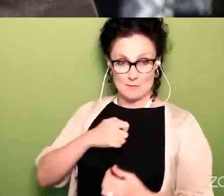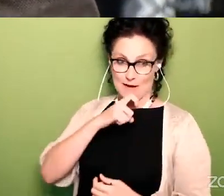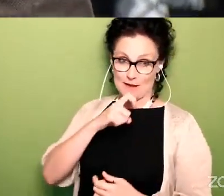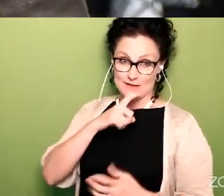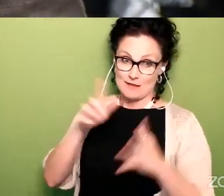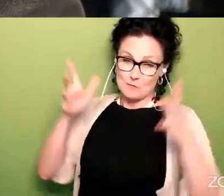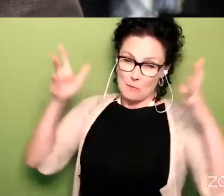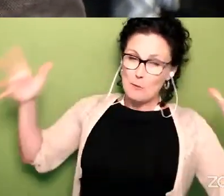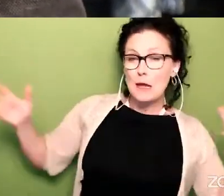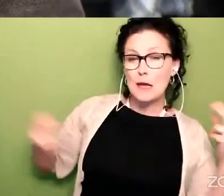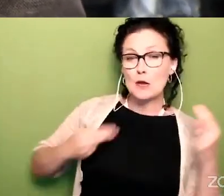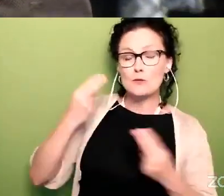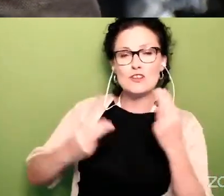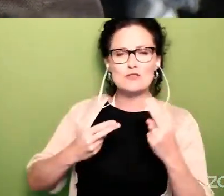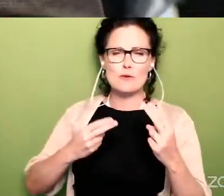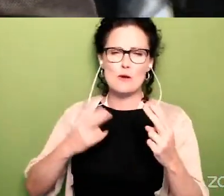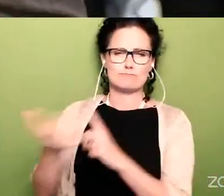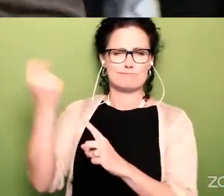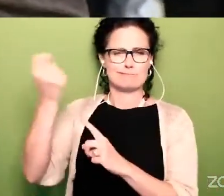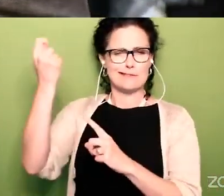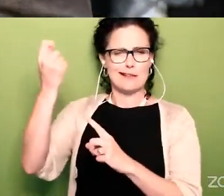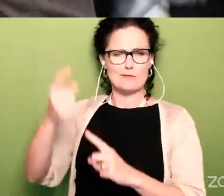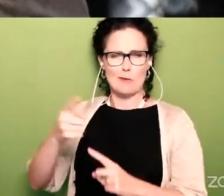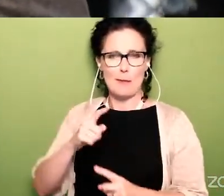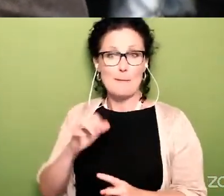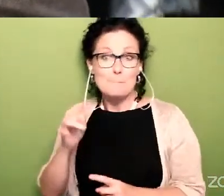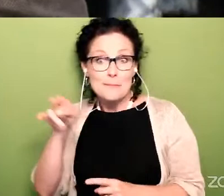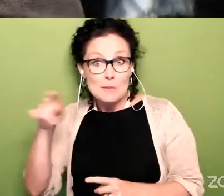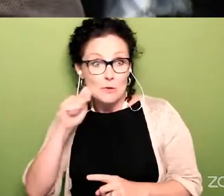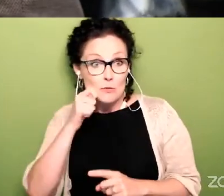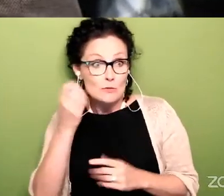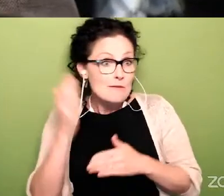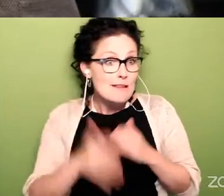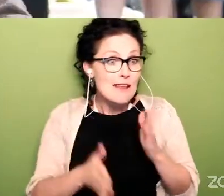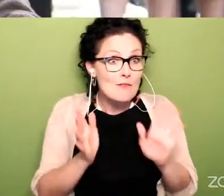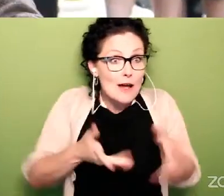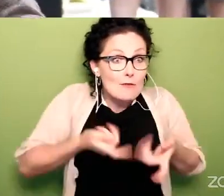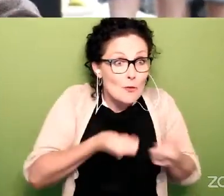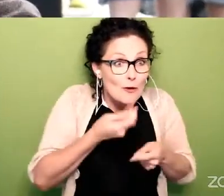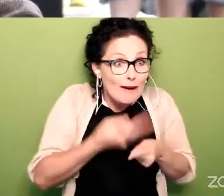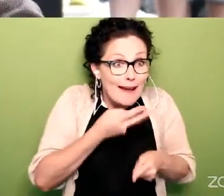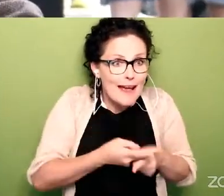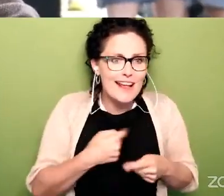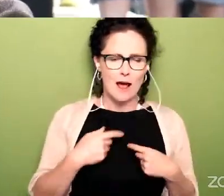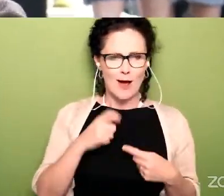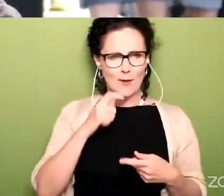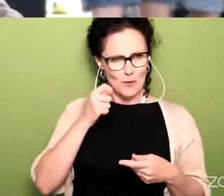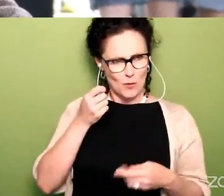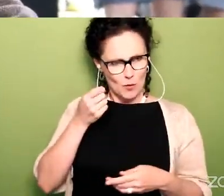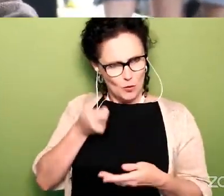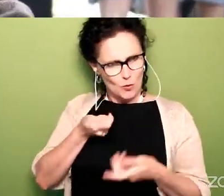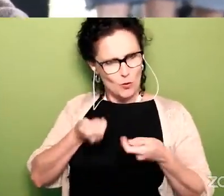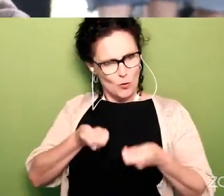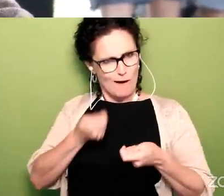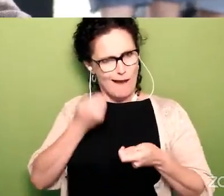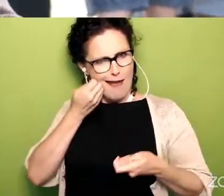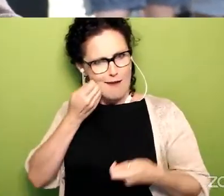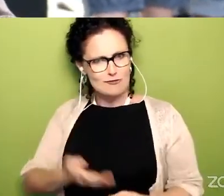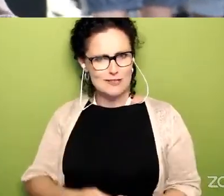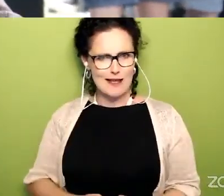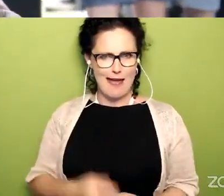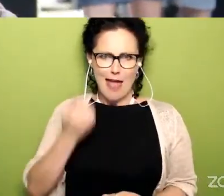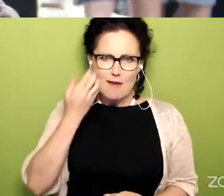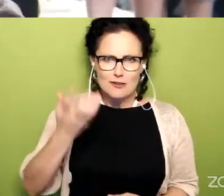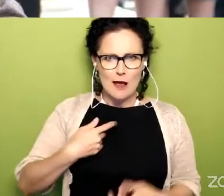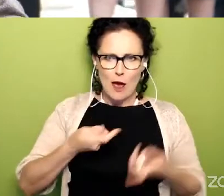Maybe some dal would be nice. The way your mother would roll out the roti to go out with the dal. Her hands turning like they're weaving the